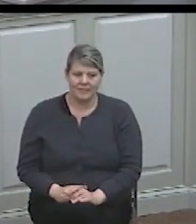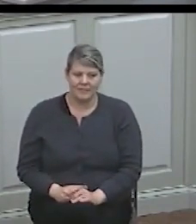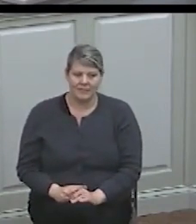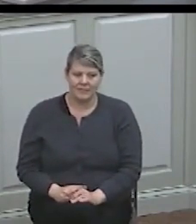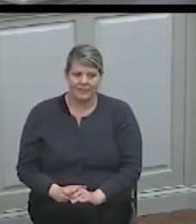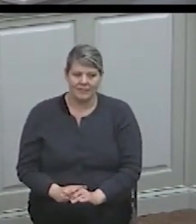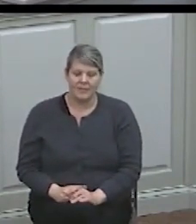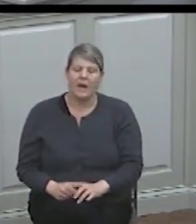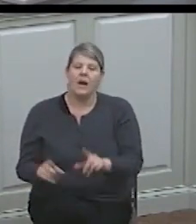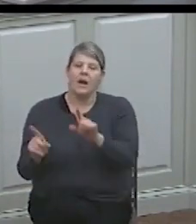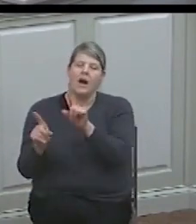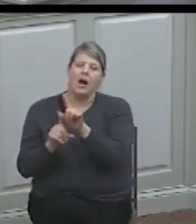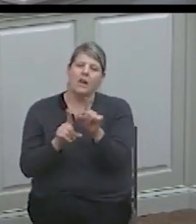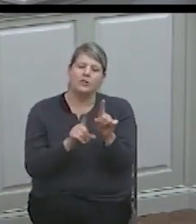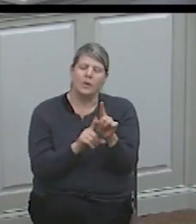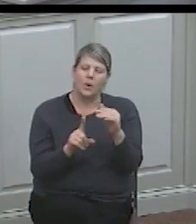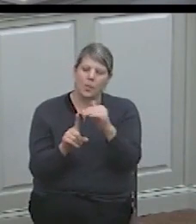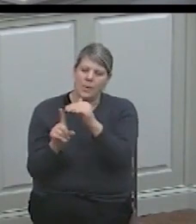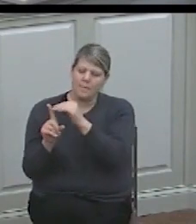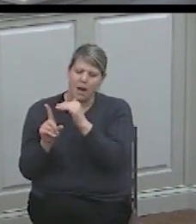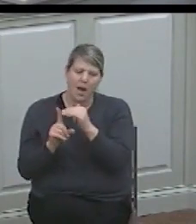I'd like to remind the commission of